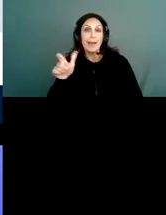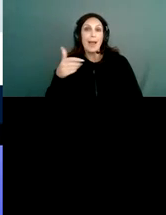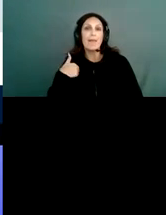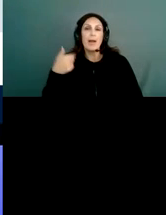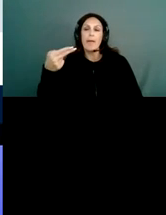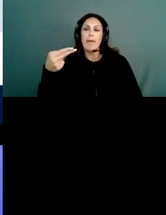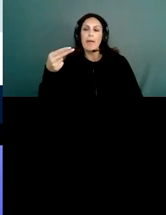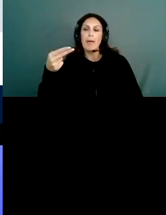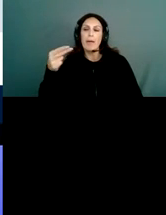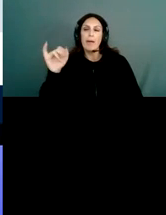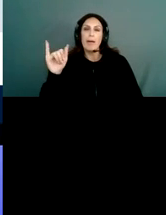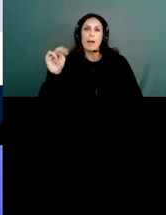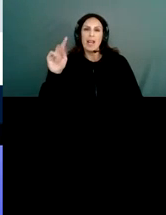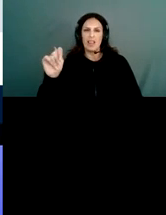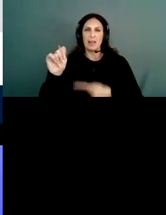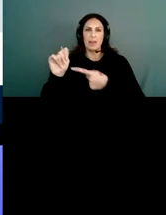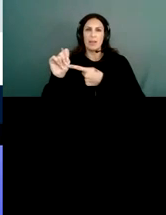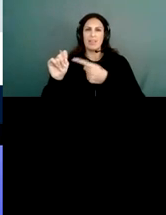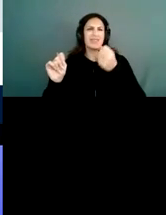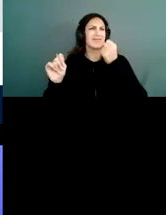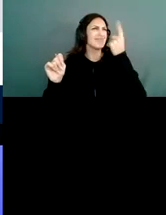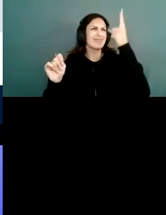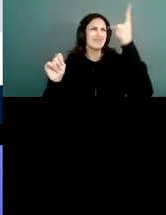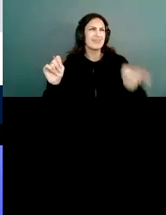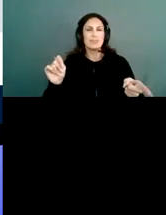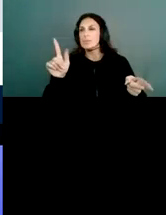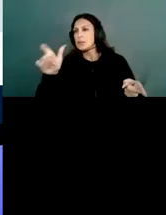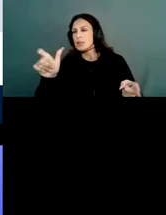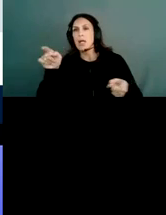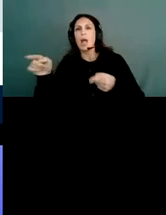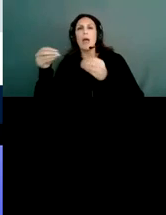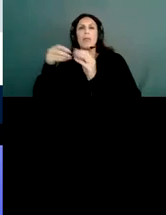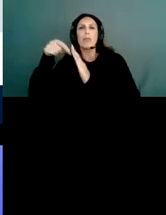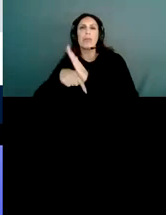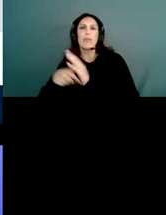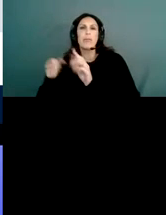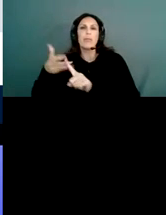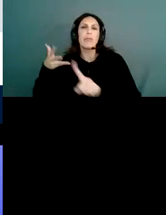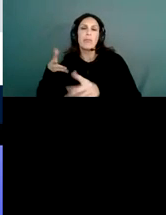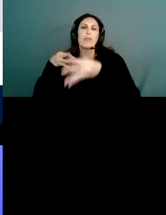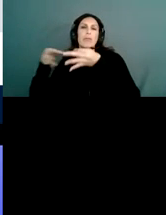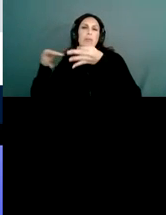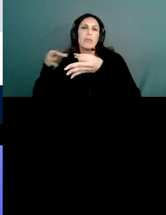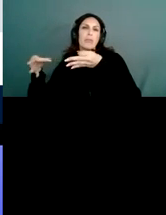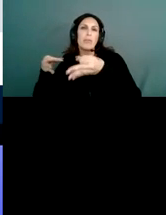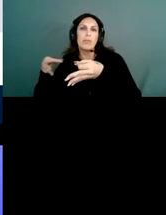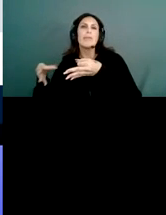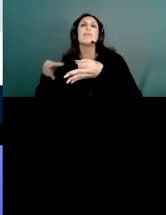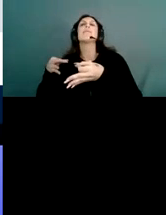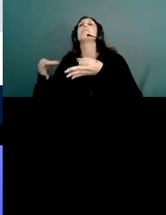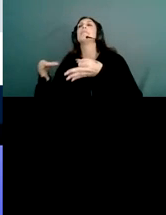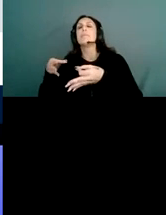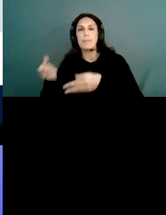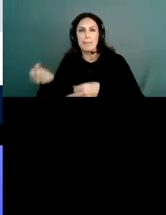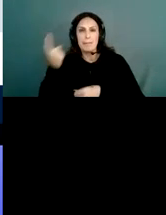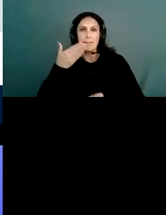of resources to help them answer questions. In most cases, they will have access to an instructional